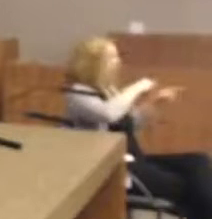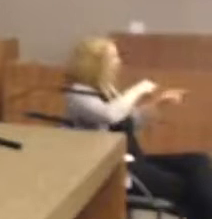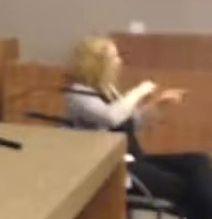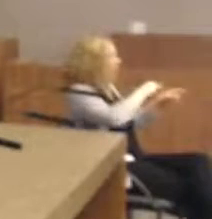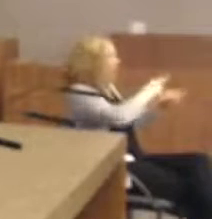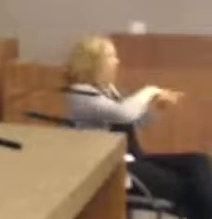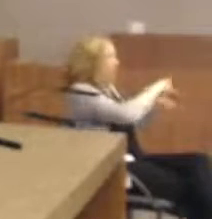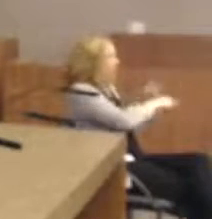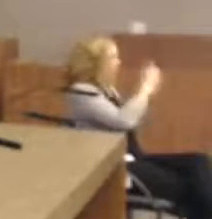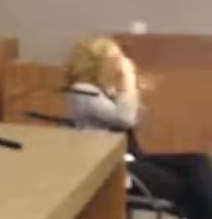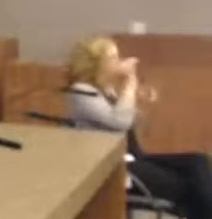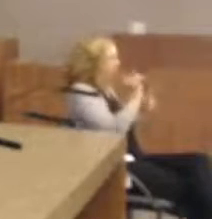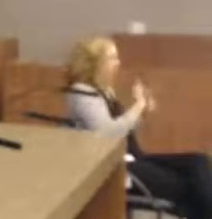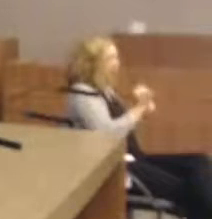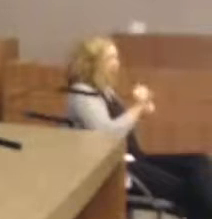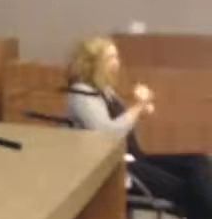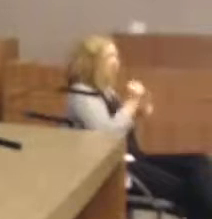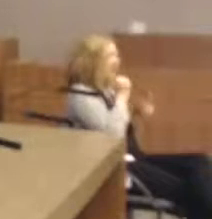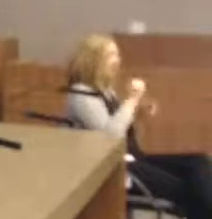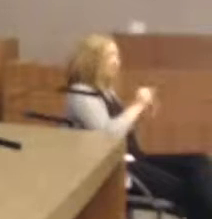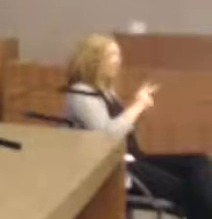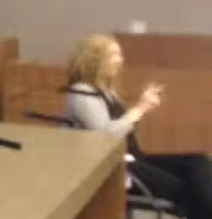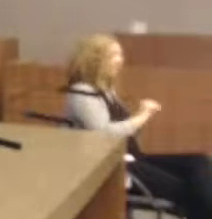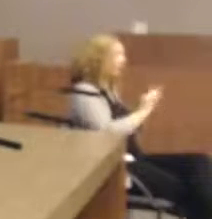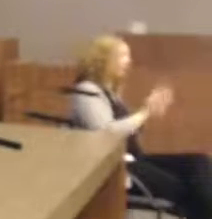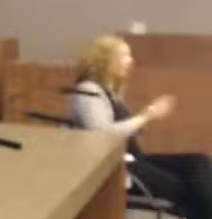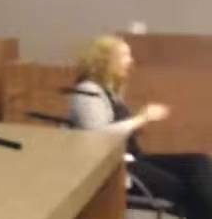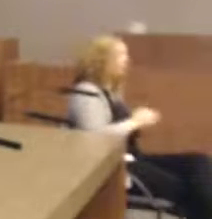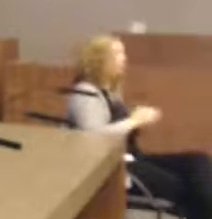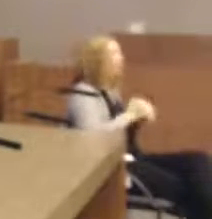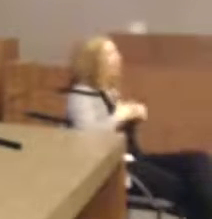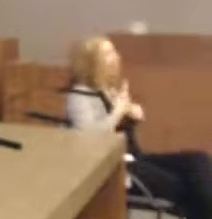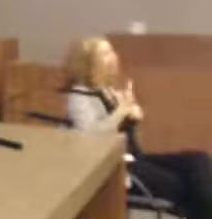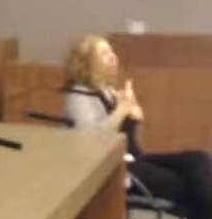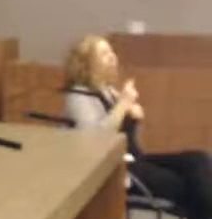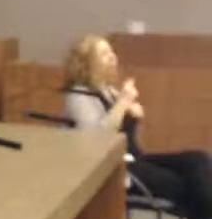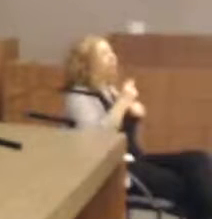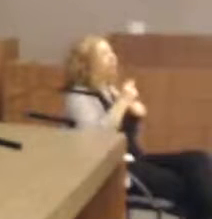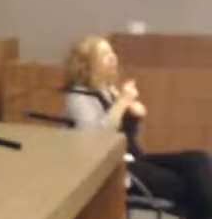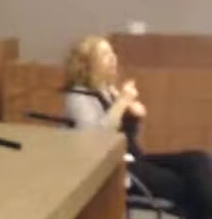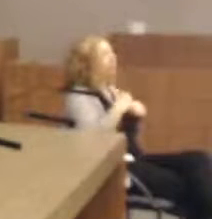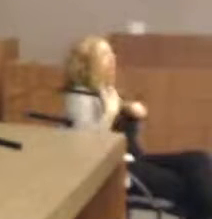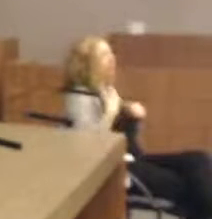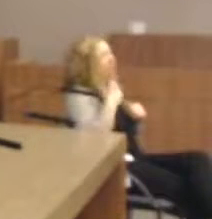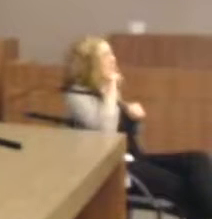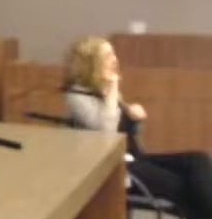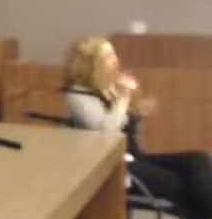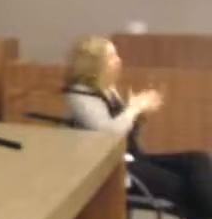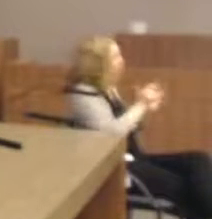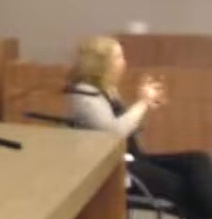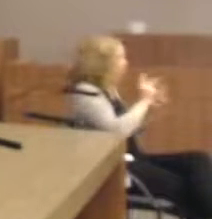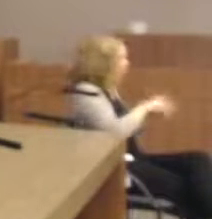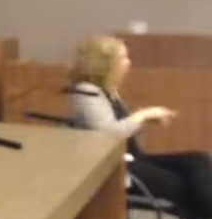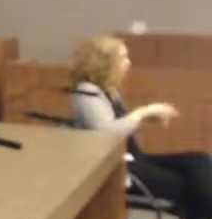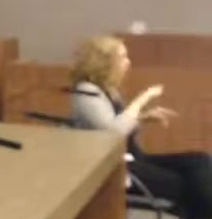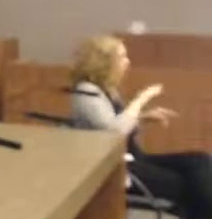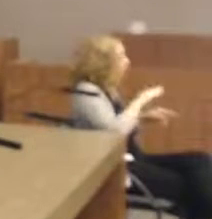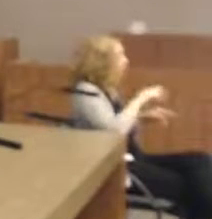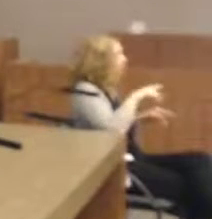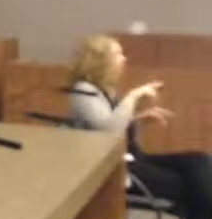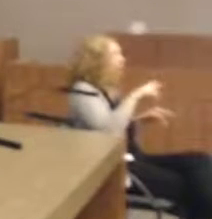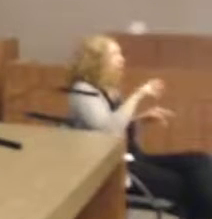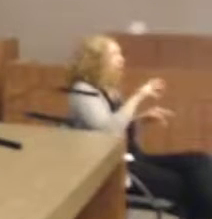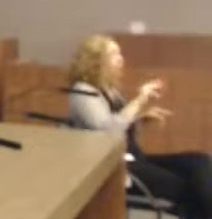are either. So they're not always very clear. Like I had a victim, a young sexual assault victim, whose perpetrator had a